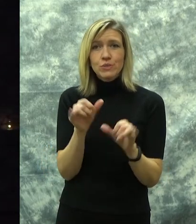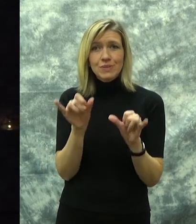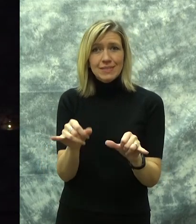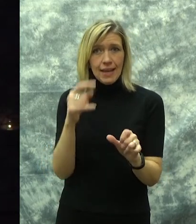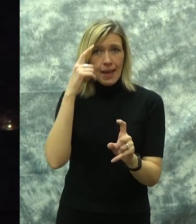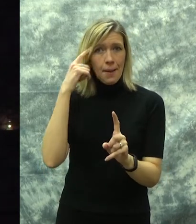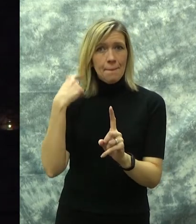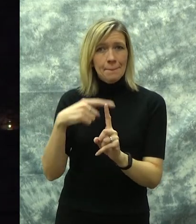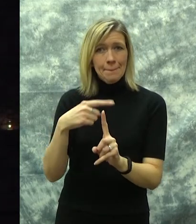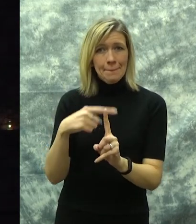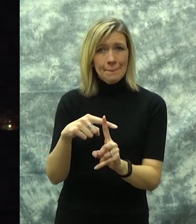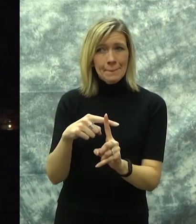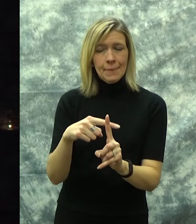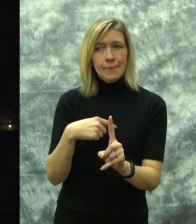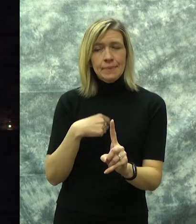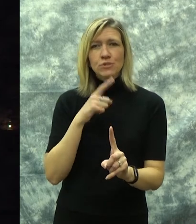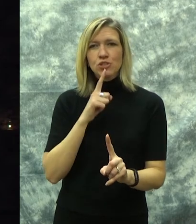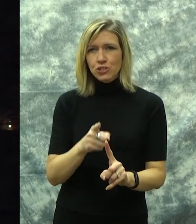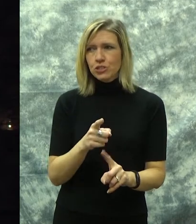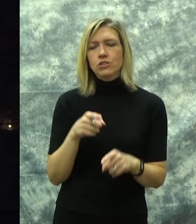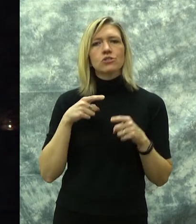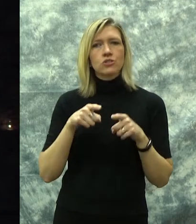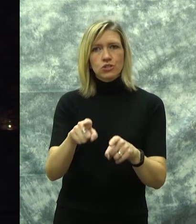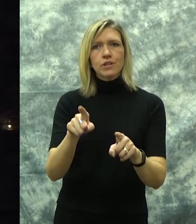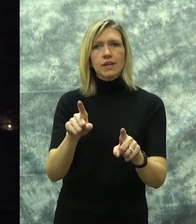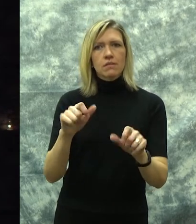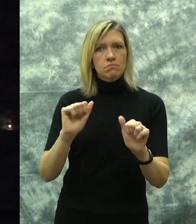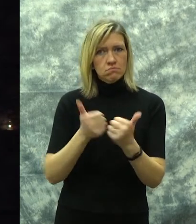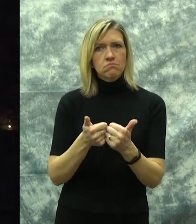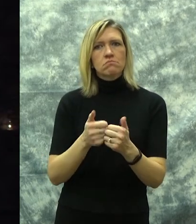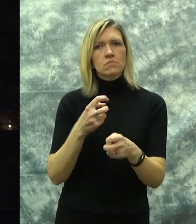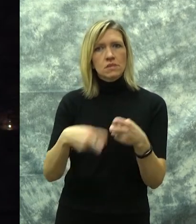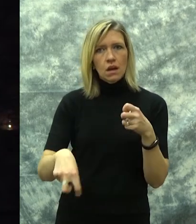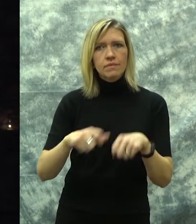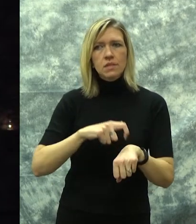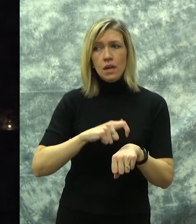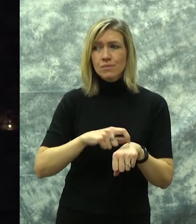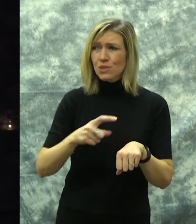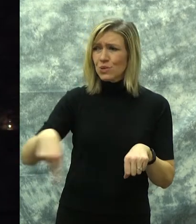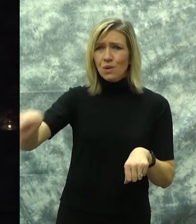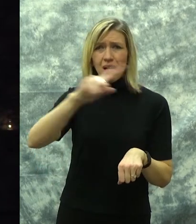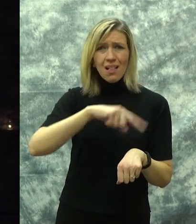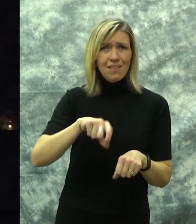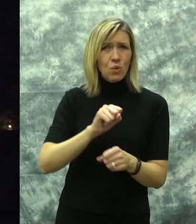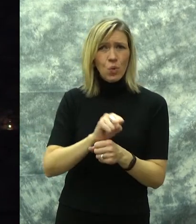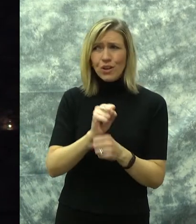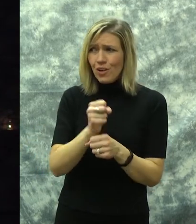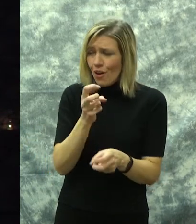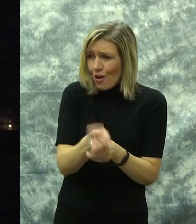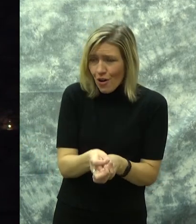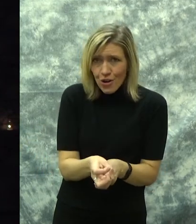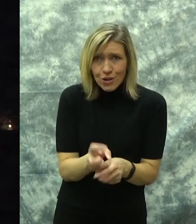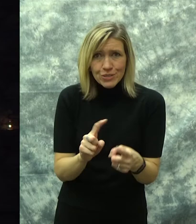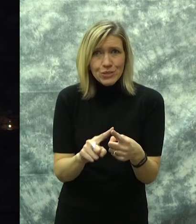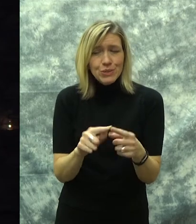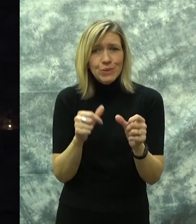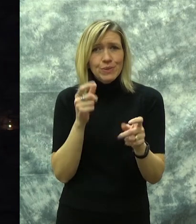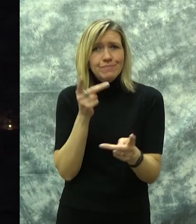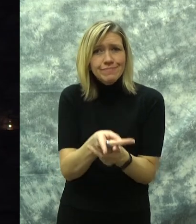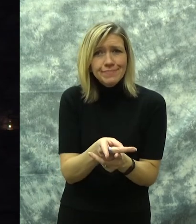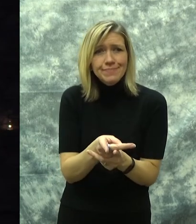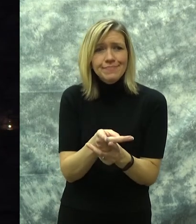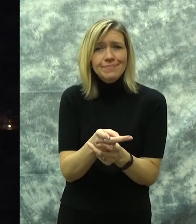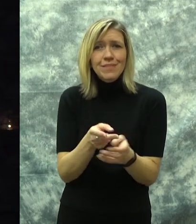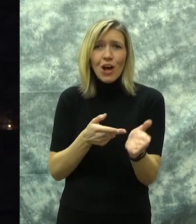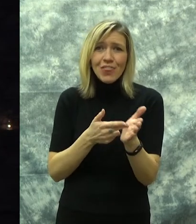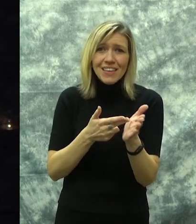sure, in challenging times. Y'all have worked incredibly hard to maintain authenticity and